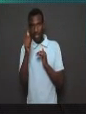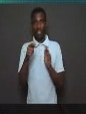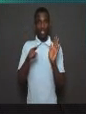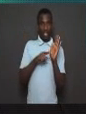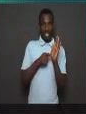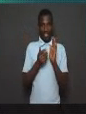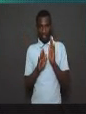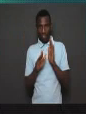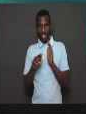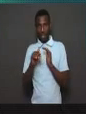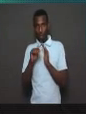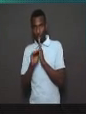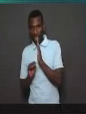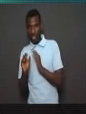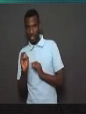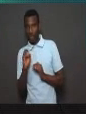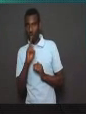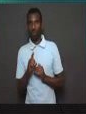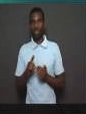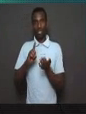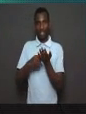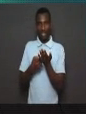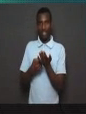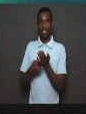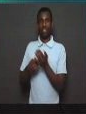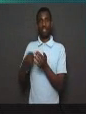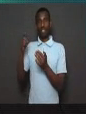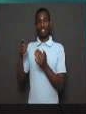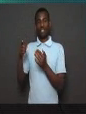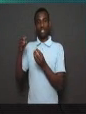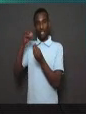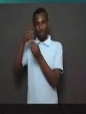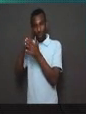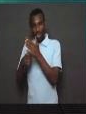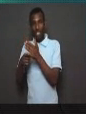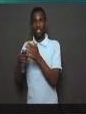Therefore, relative velocity is -10,